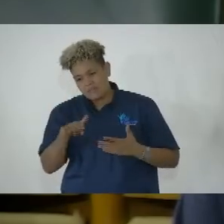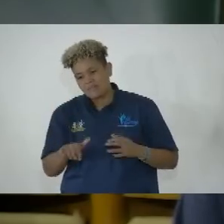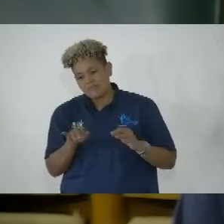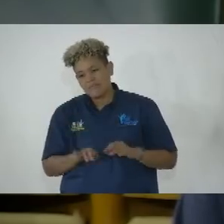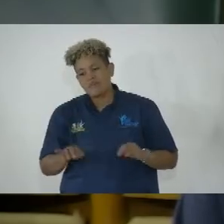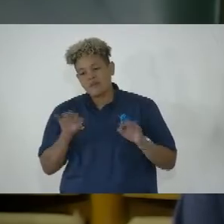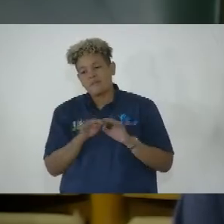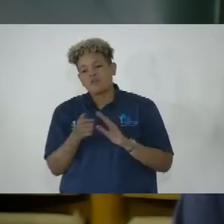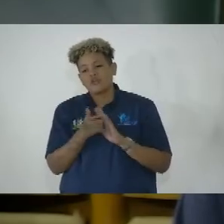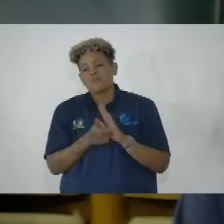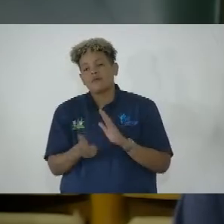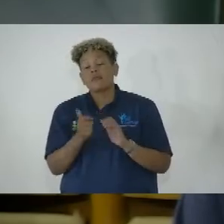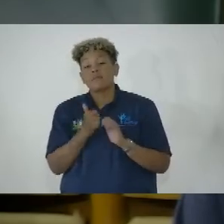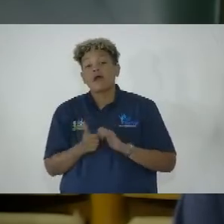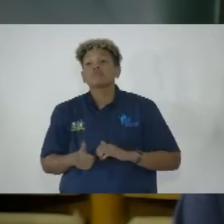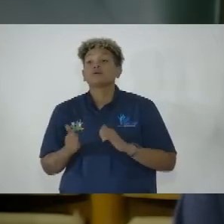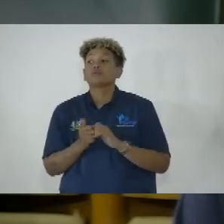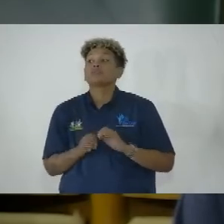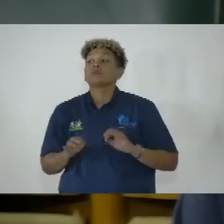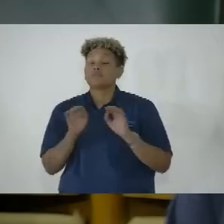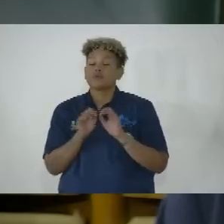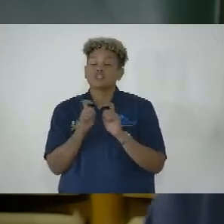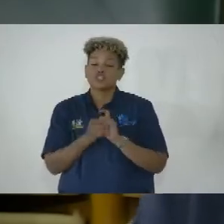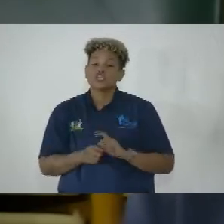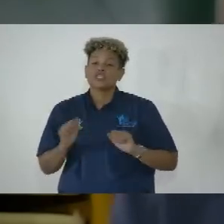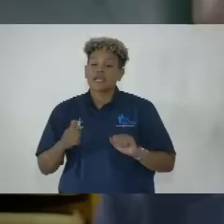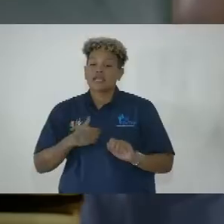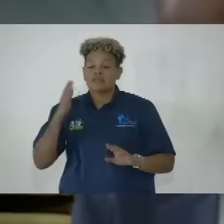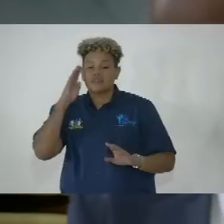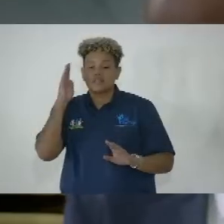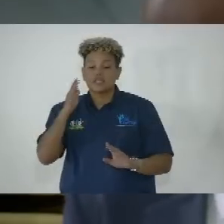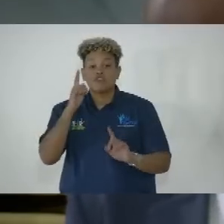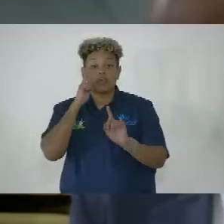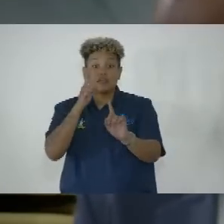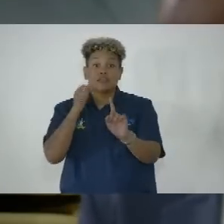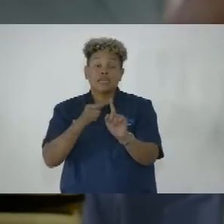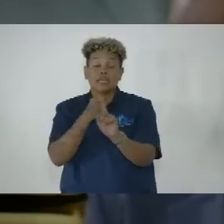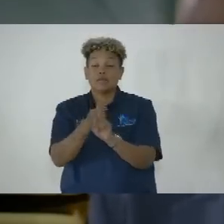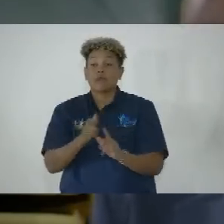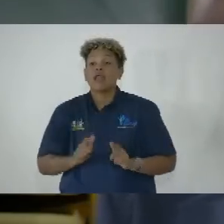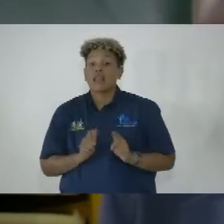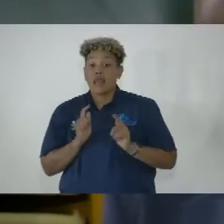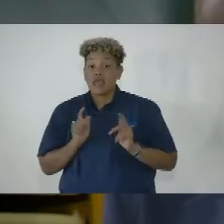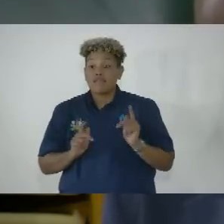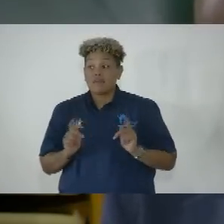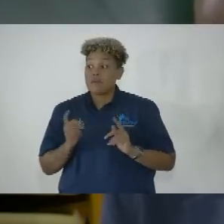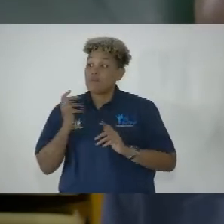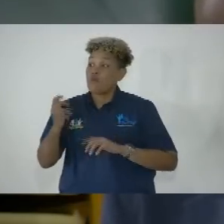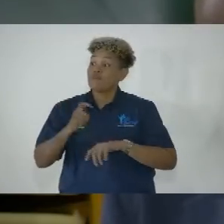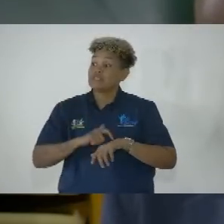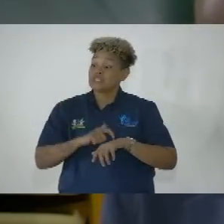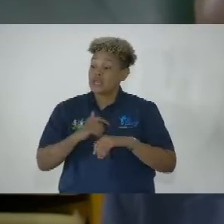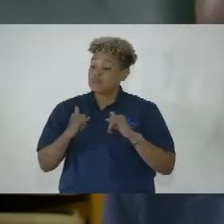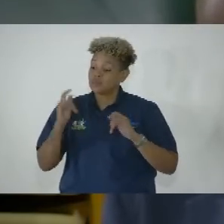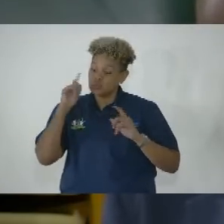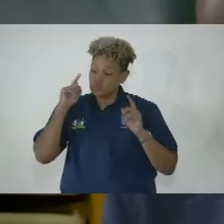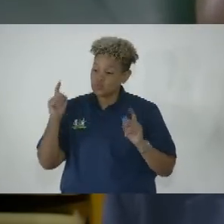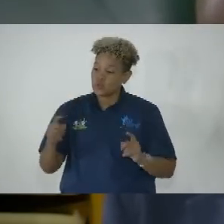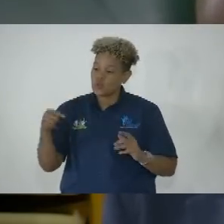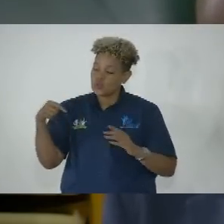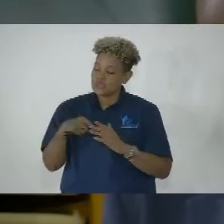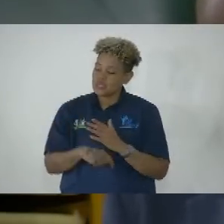important bill with important changes that can have direct impact on the lives of people over a season which is known to be